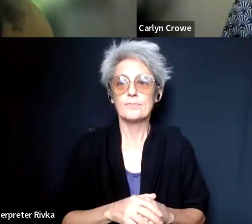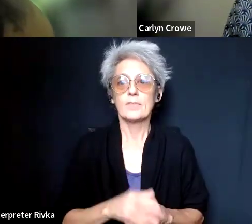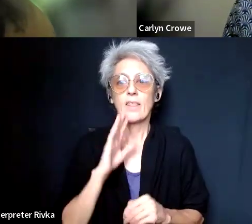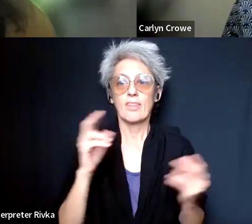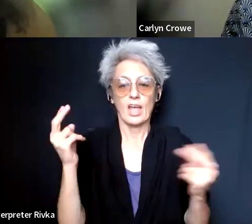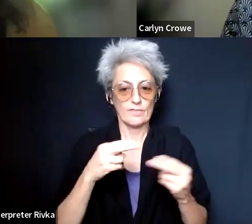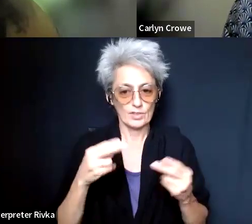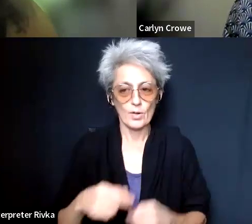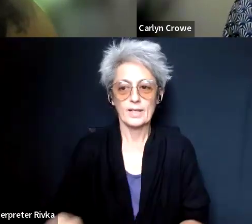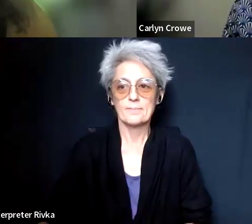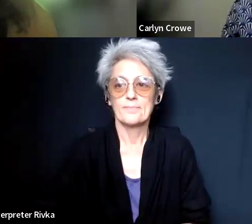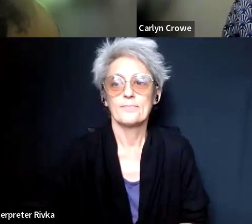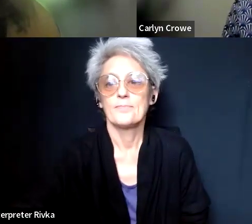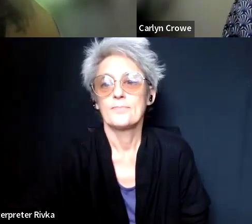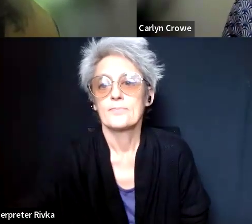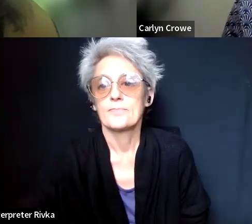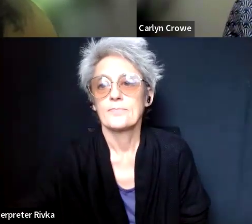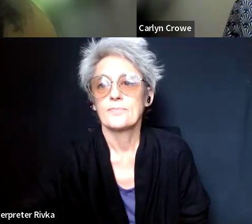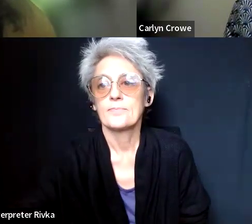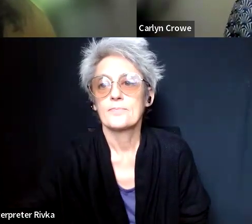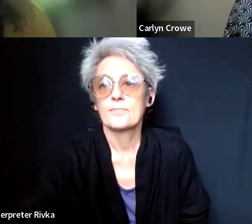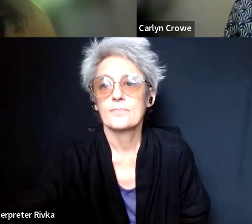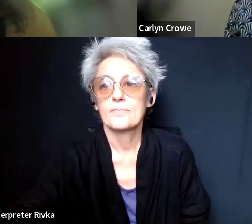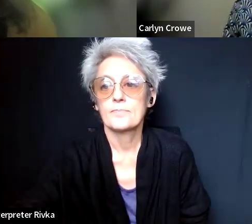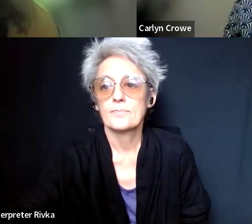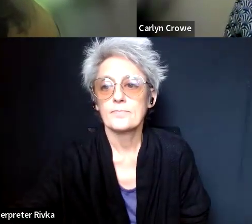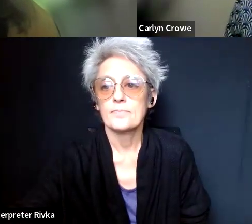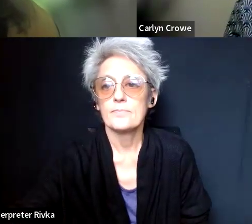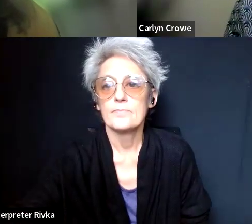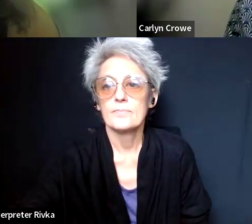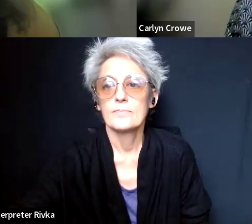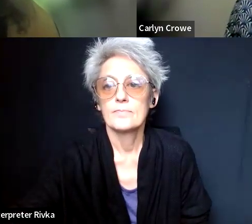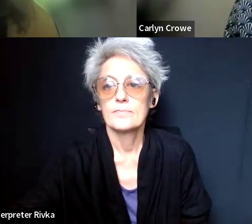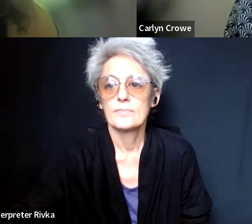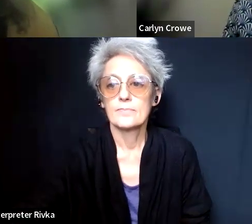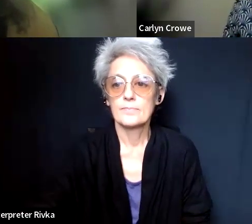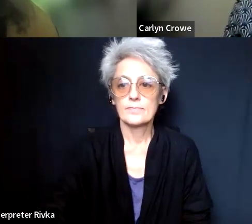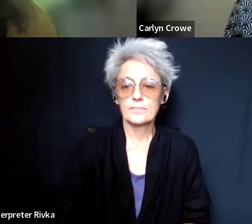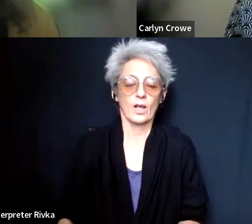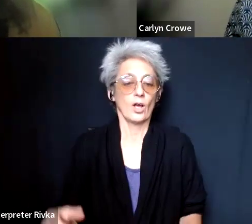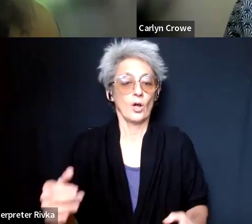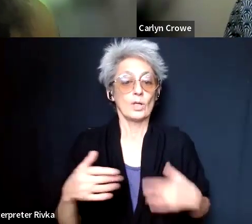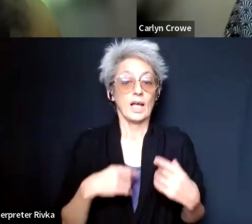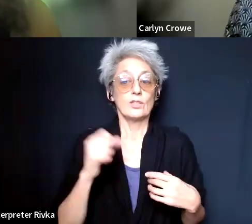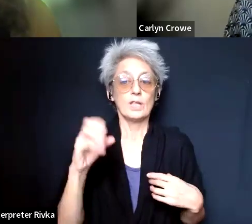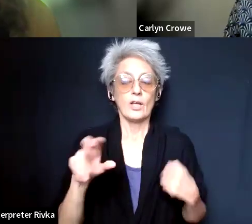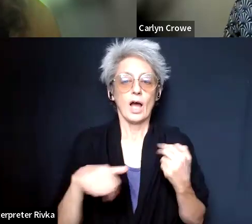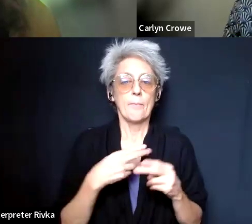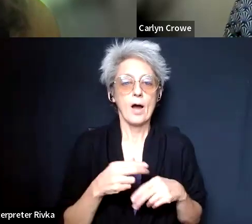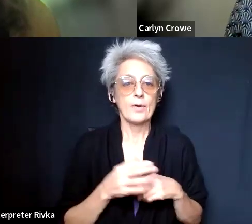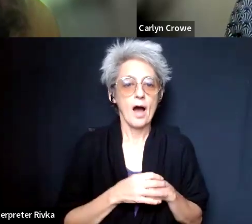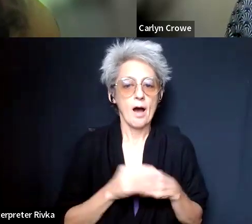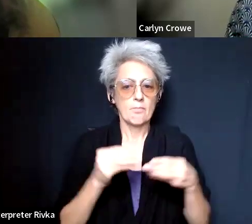today. We're really excited to tell you about a number of events that we have going on in October. I can't